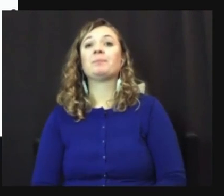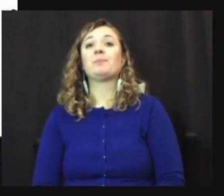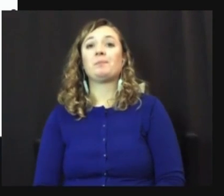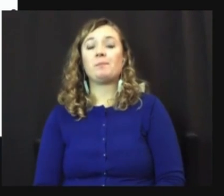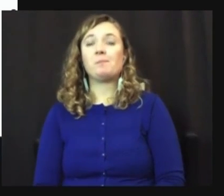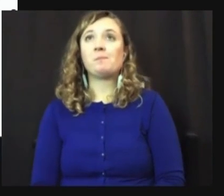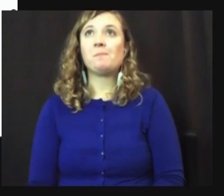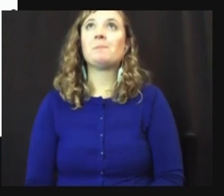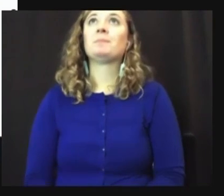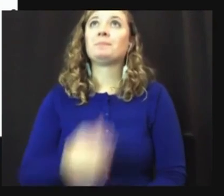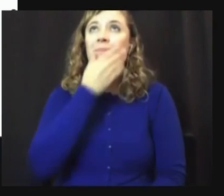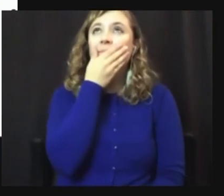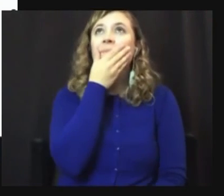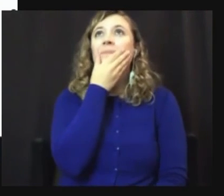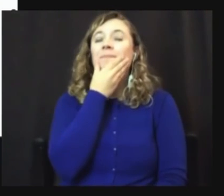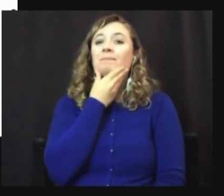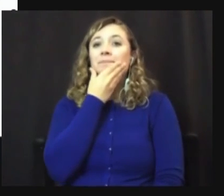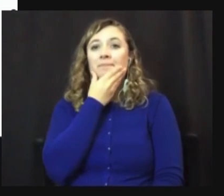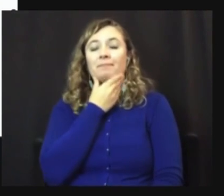Hmm.